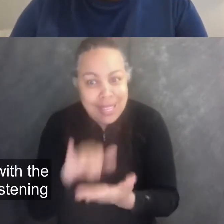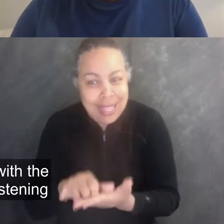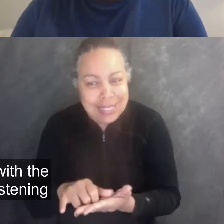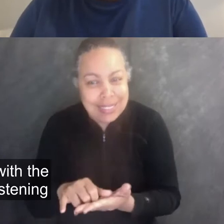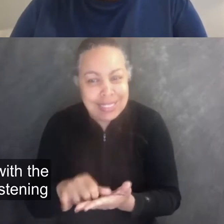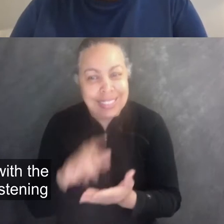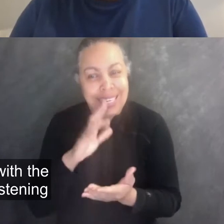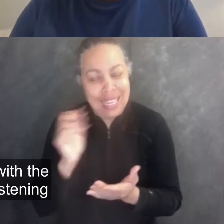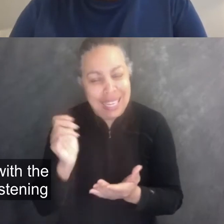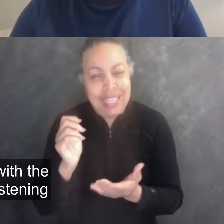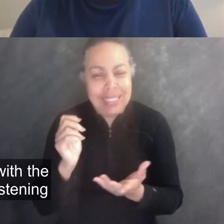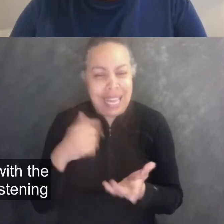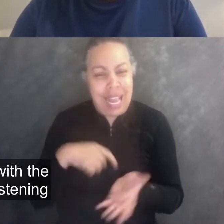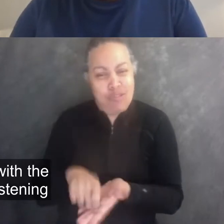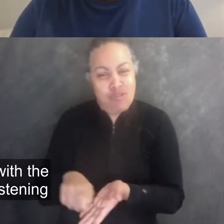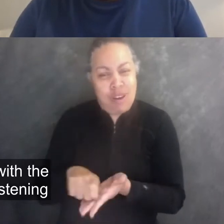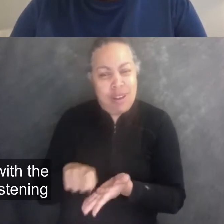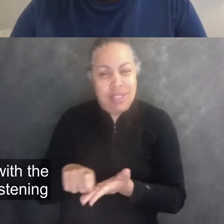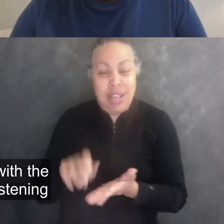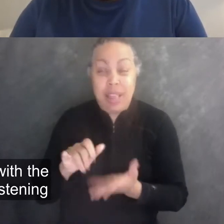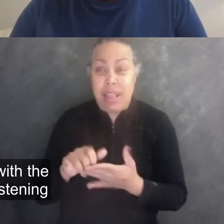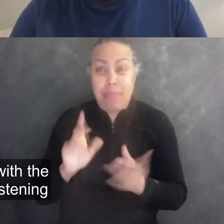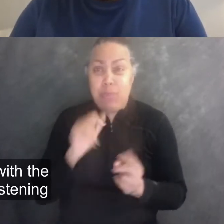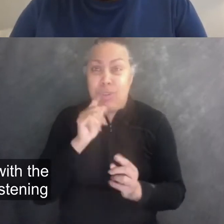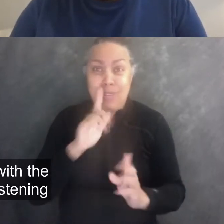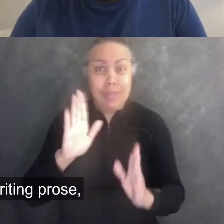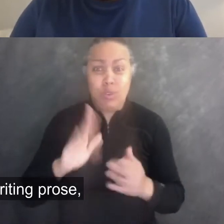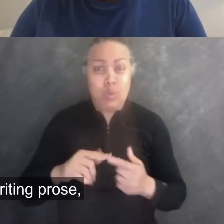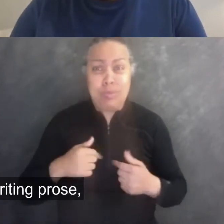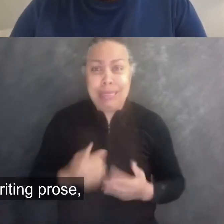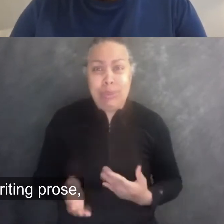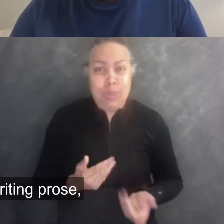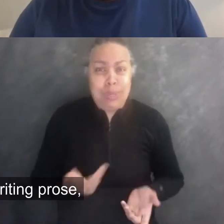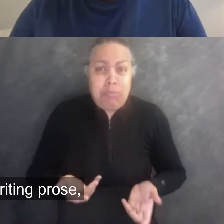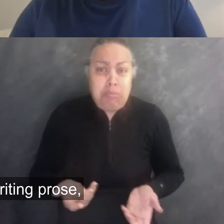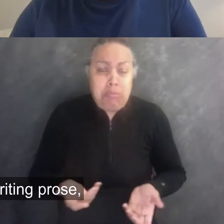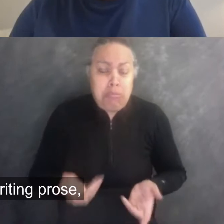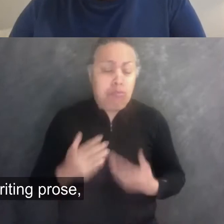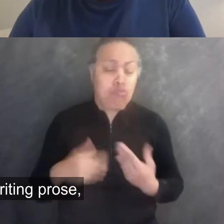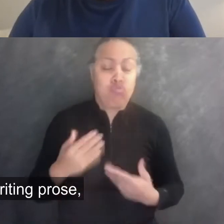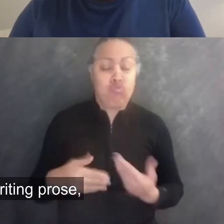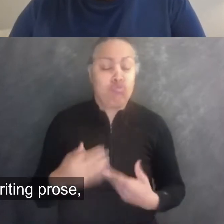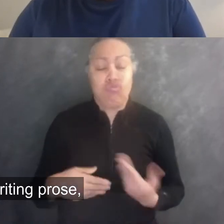in a way, I write with the sense that no one's listening, and